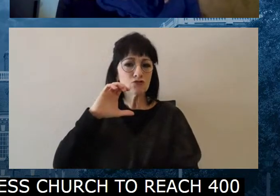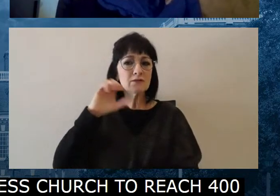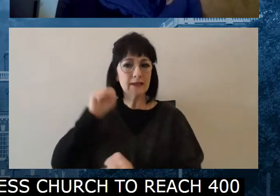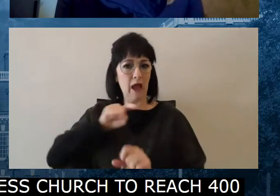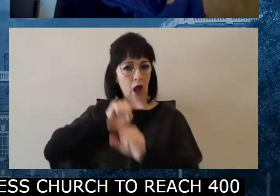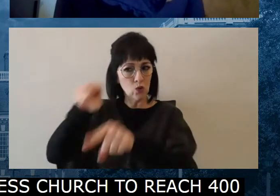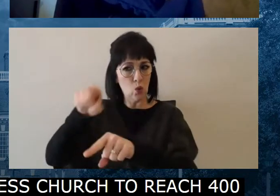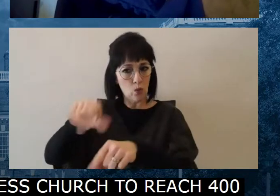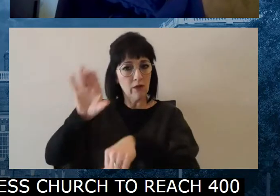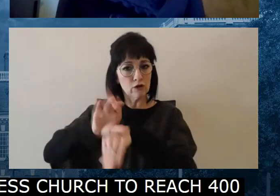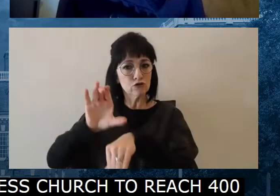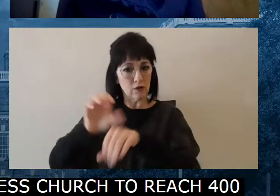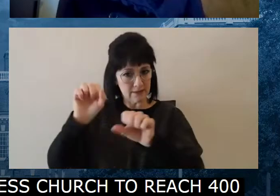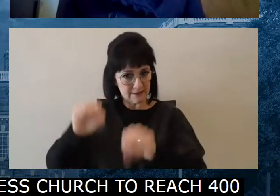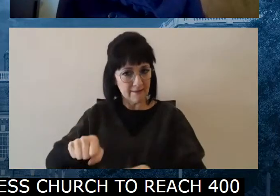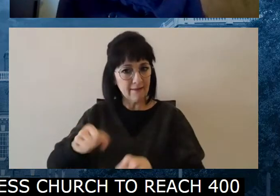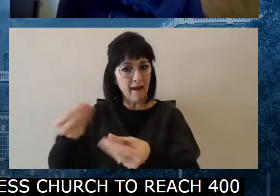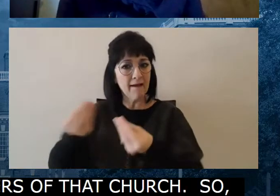that.